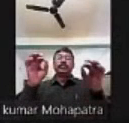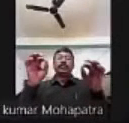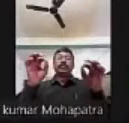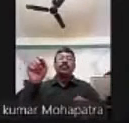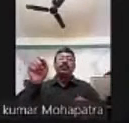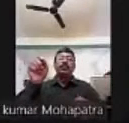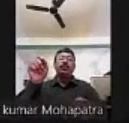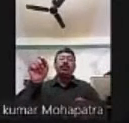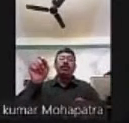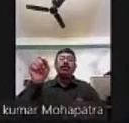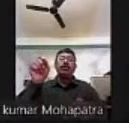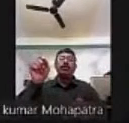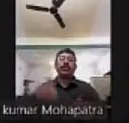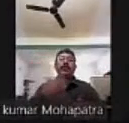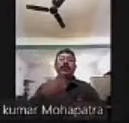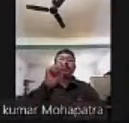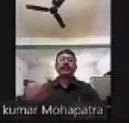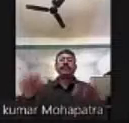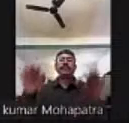So